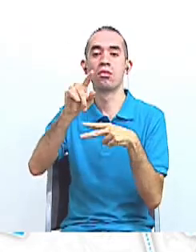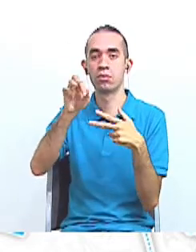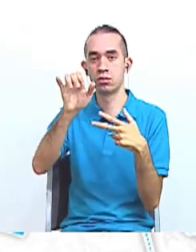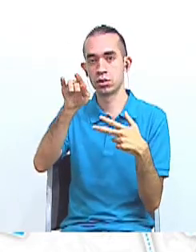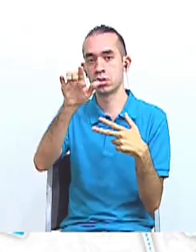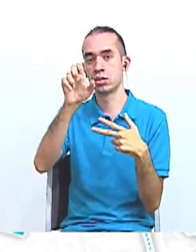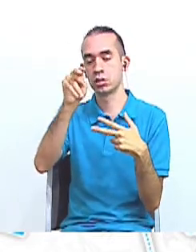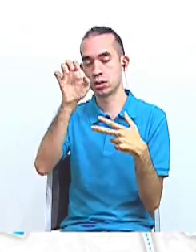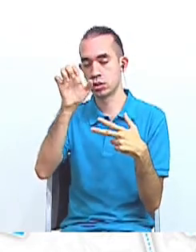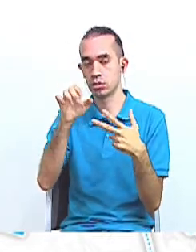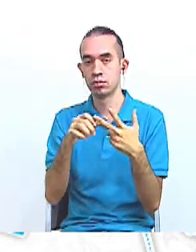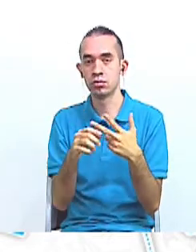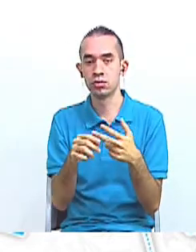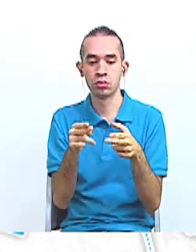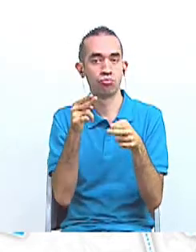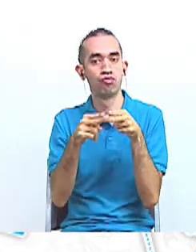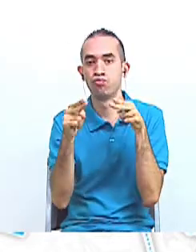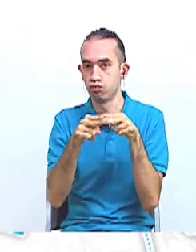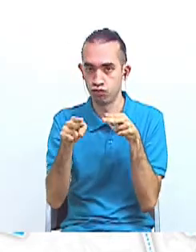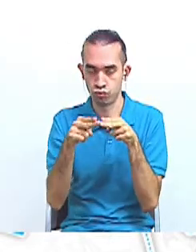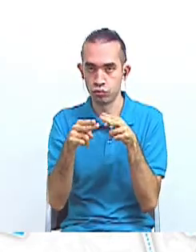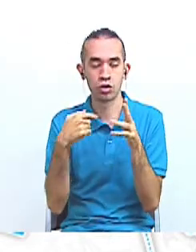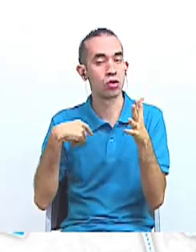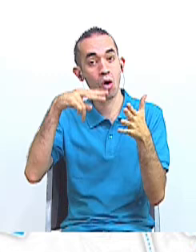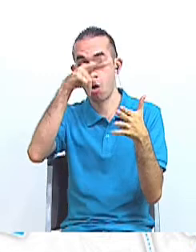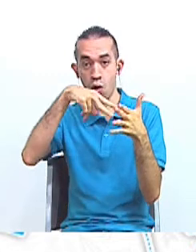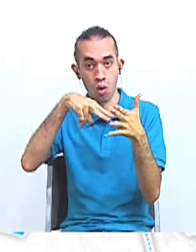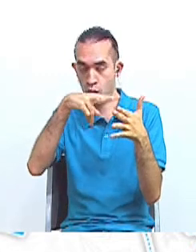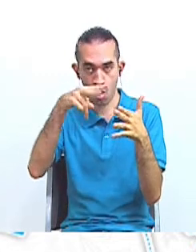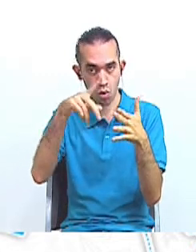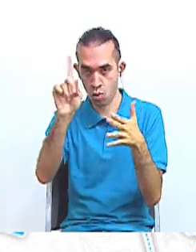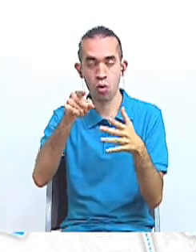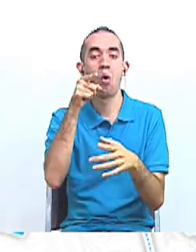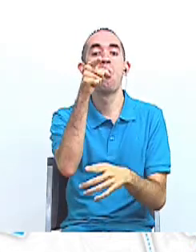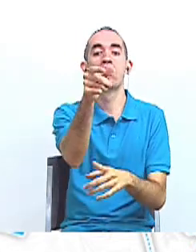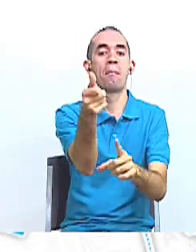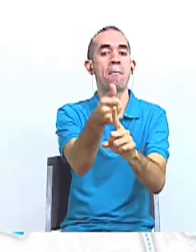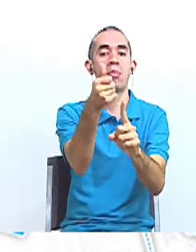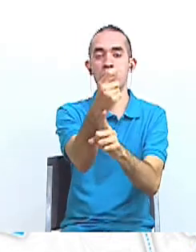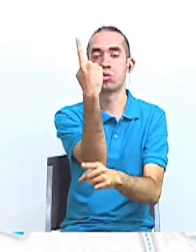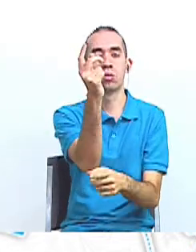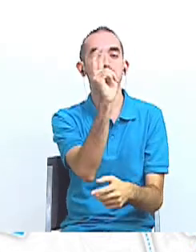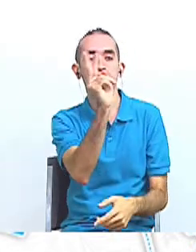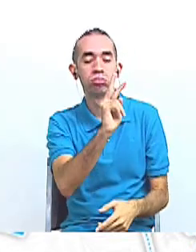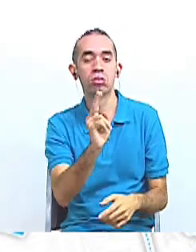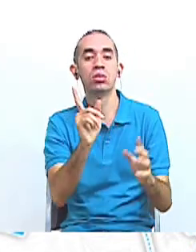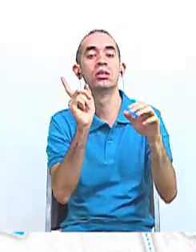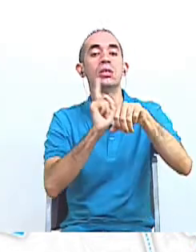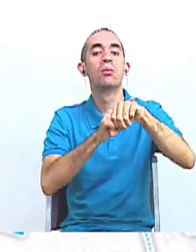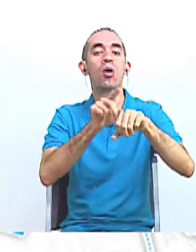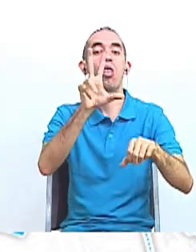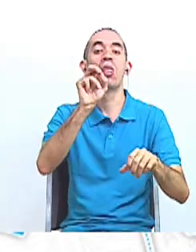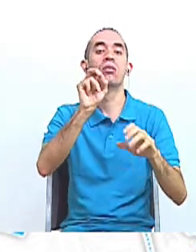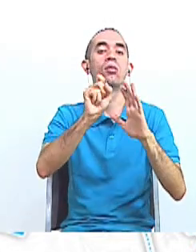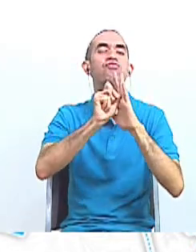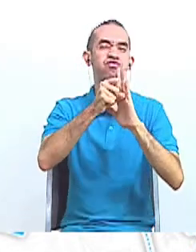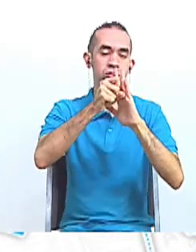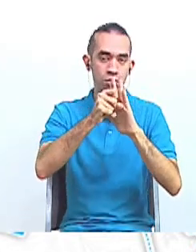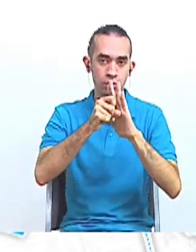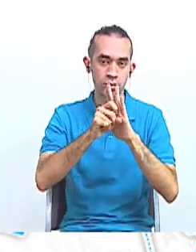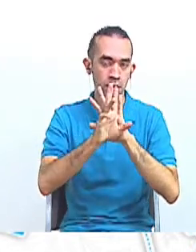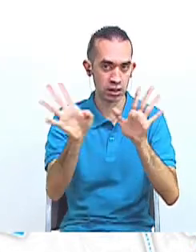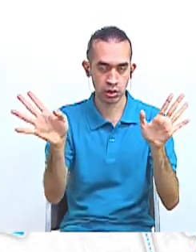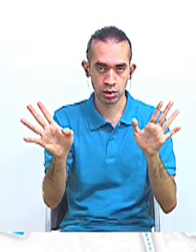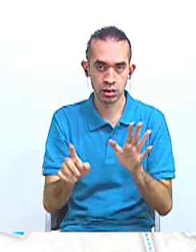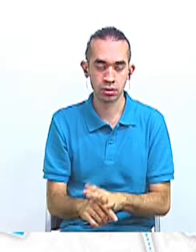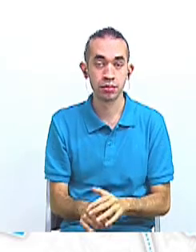have a short period of time. I'm not going to read with you, and you will have only 30 seconds to get the